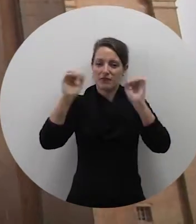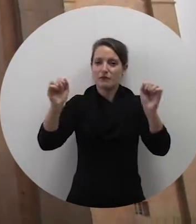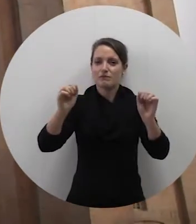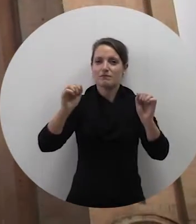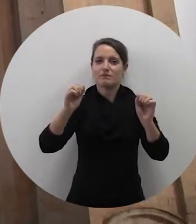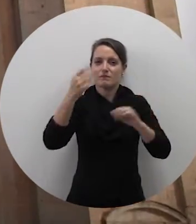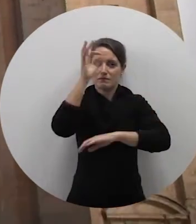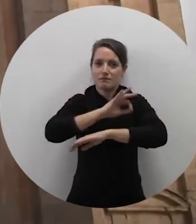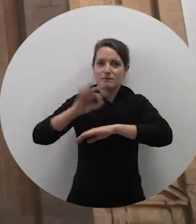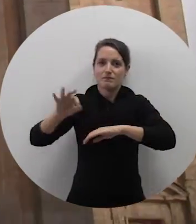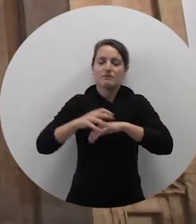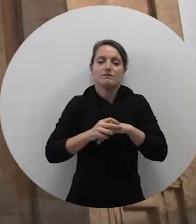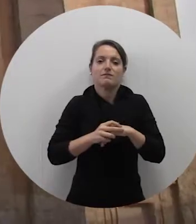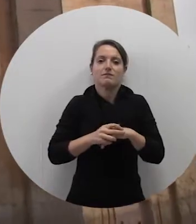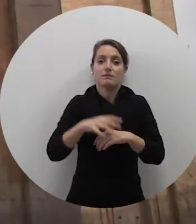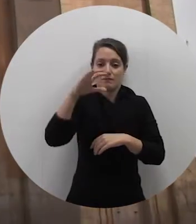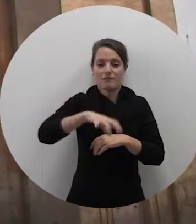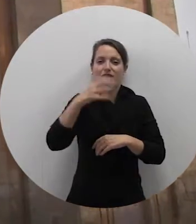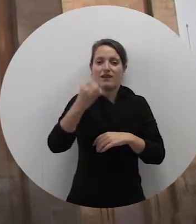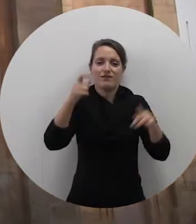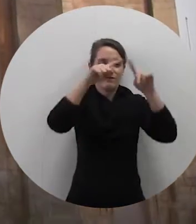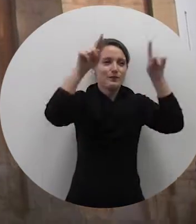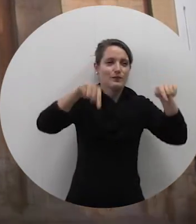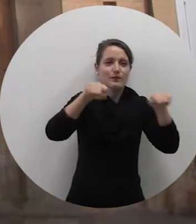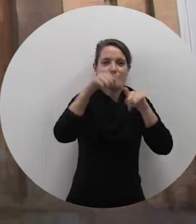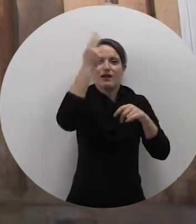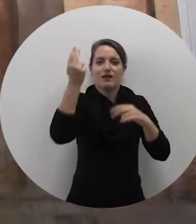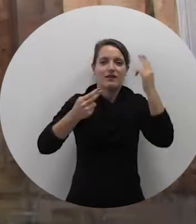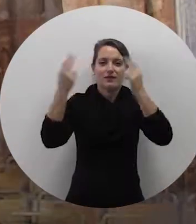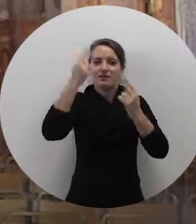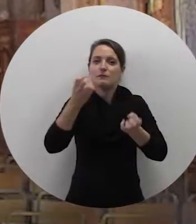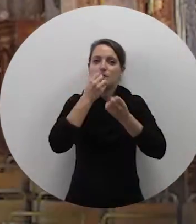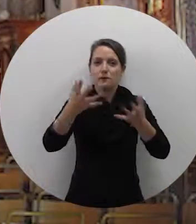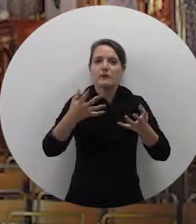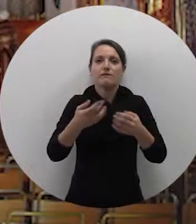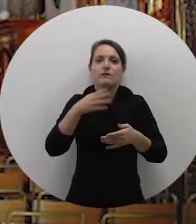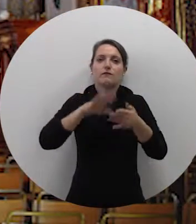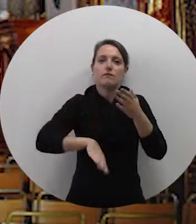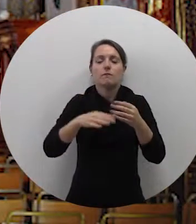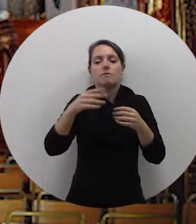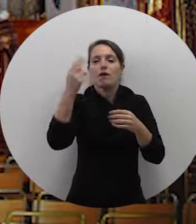in 1665. In this church are found many artistic treasures,